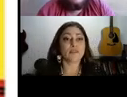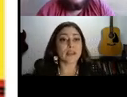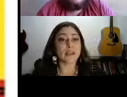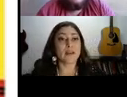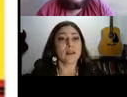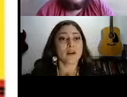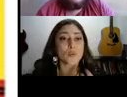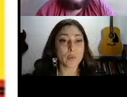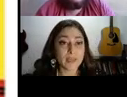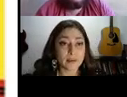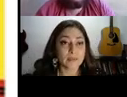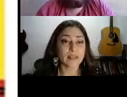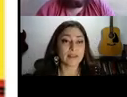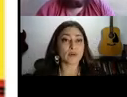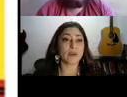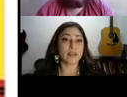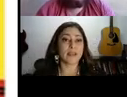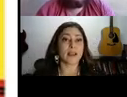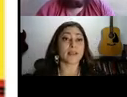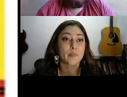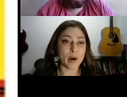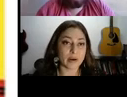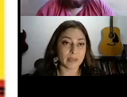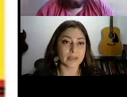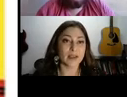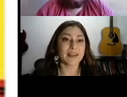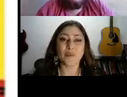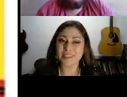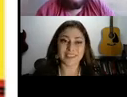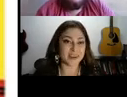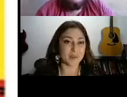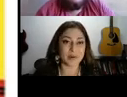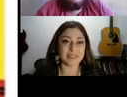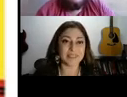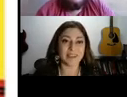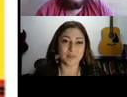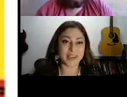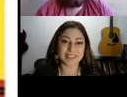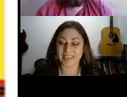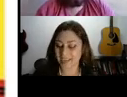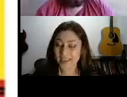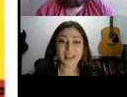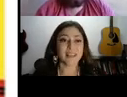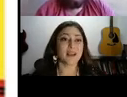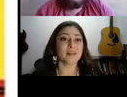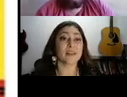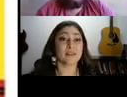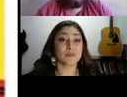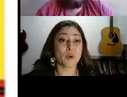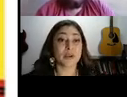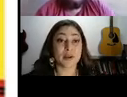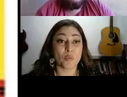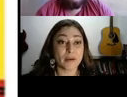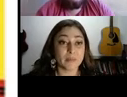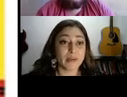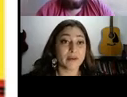They've created curriculum. They've created a department. Now we just got to embrace it. And we got to say that is what